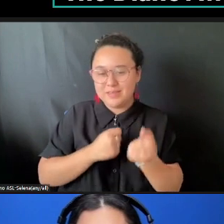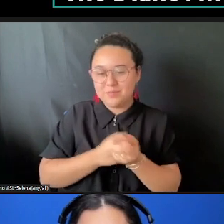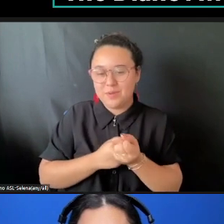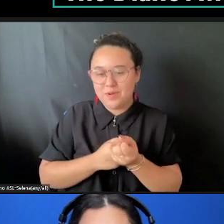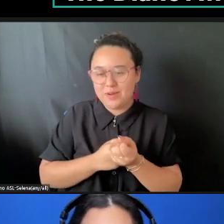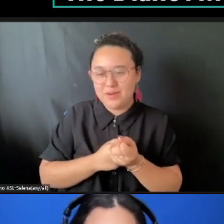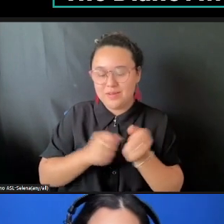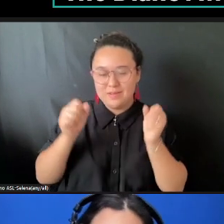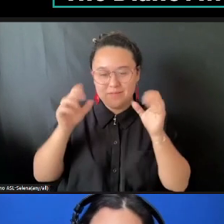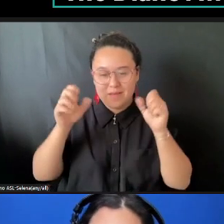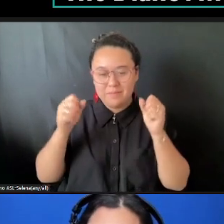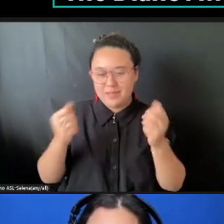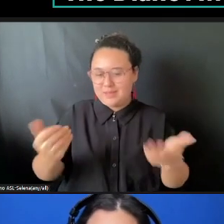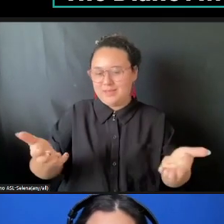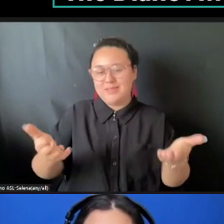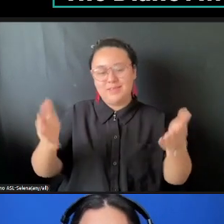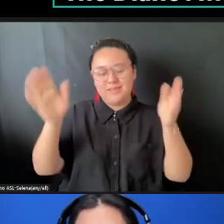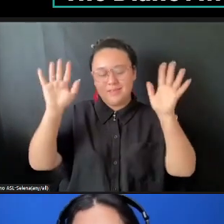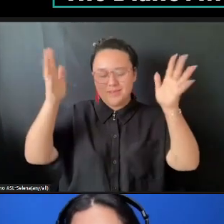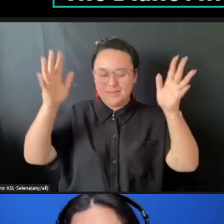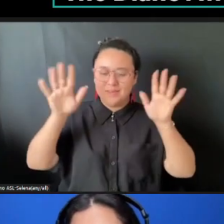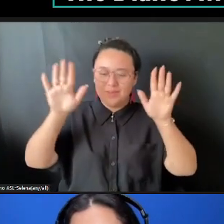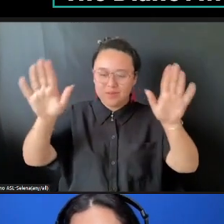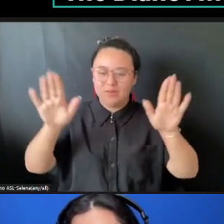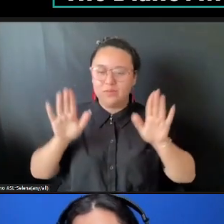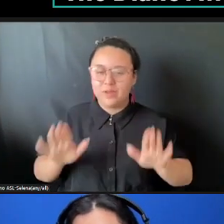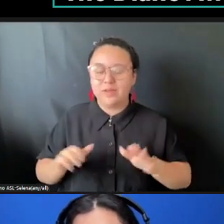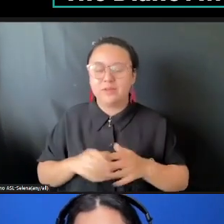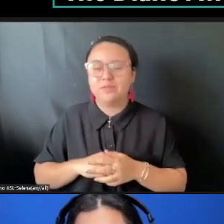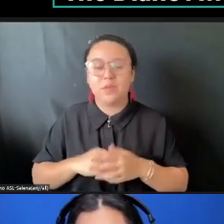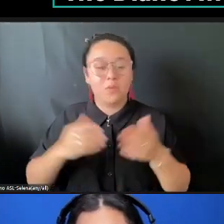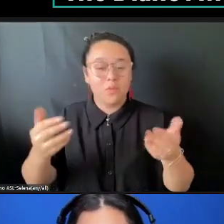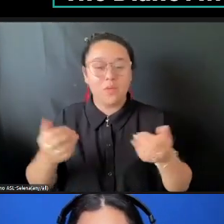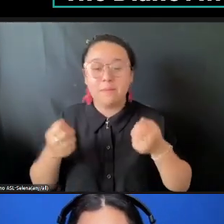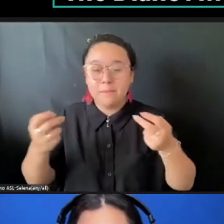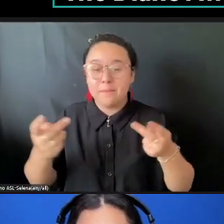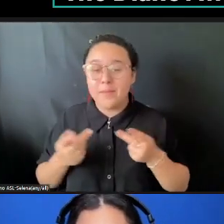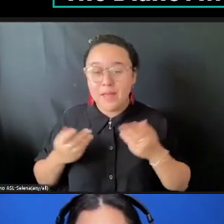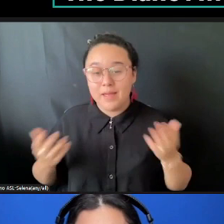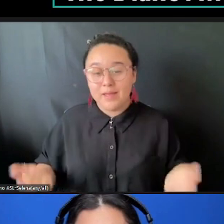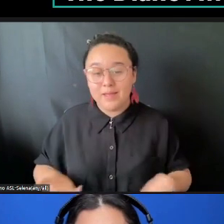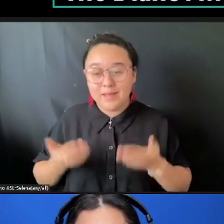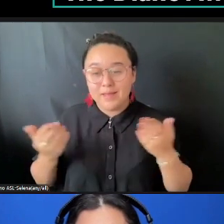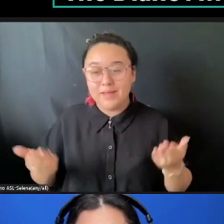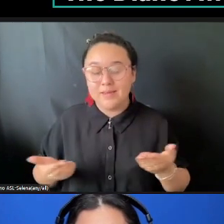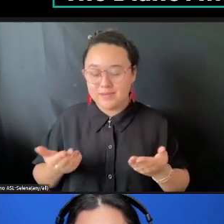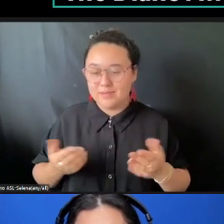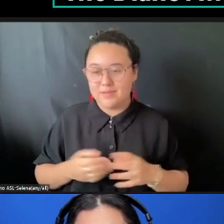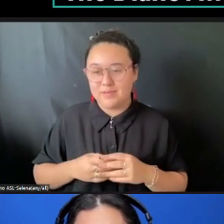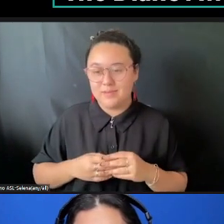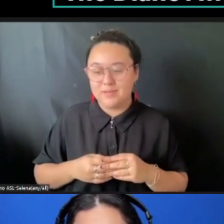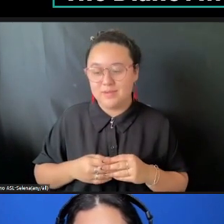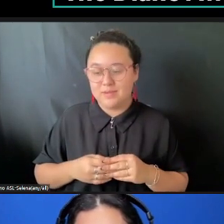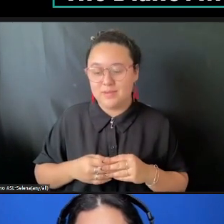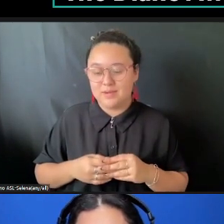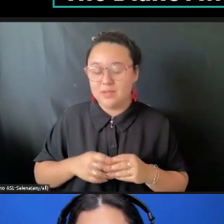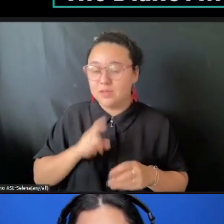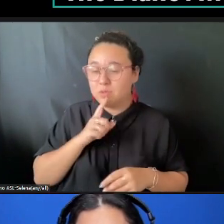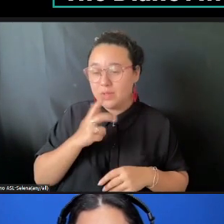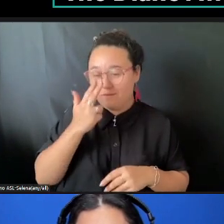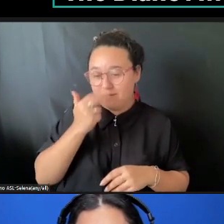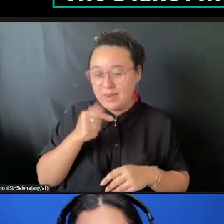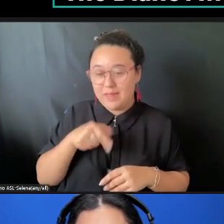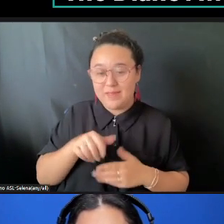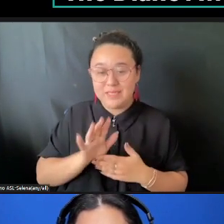fabulous... There we go. Great. Thank you. So welcome back. You know, it's so funny because this